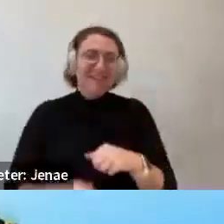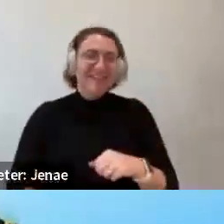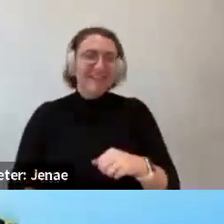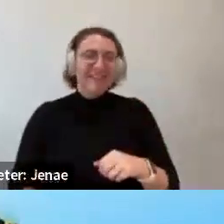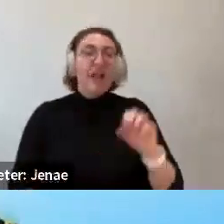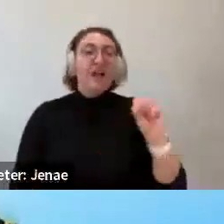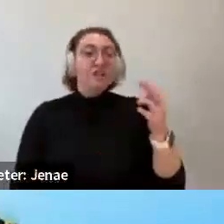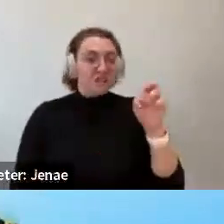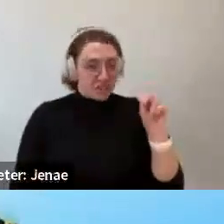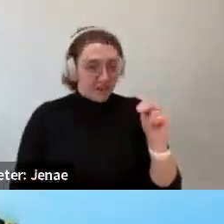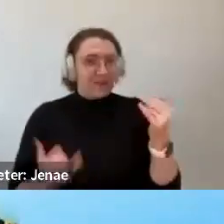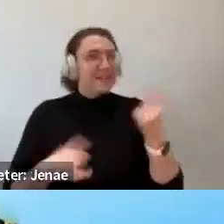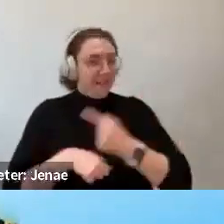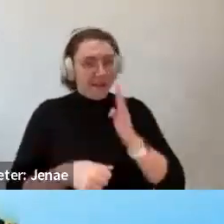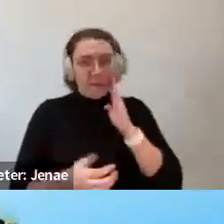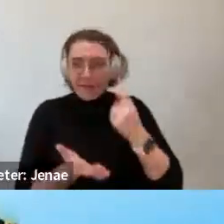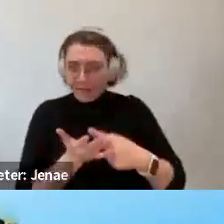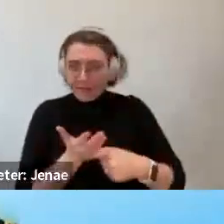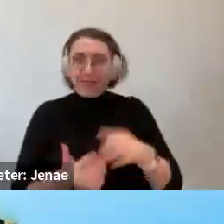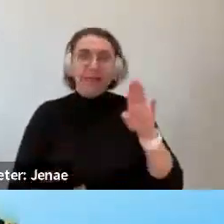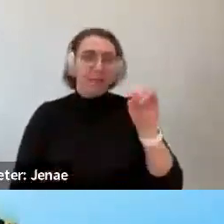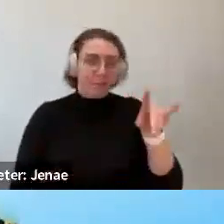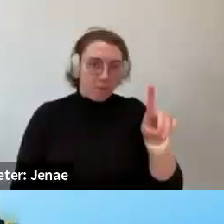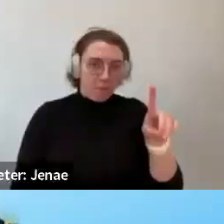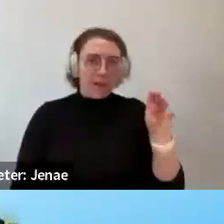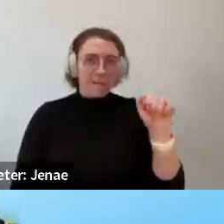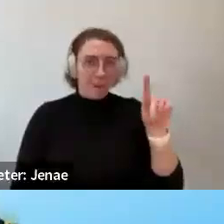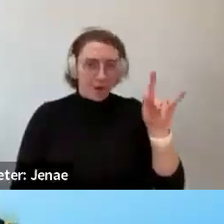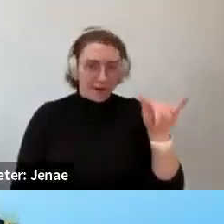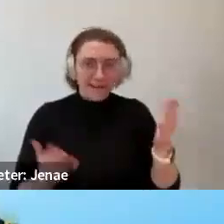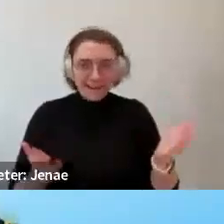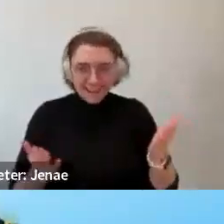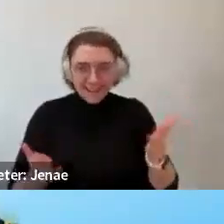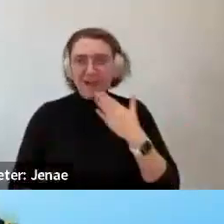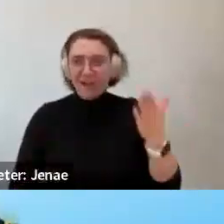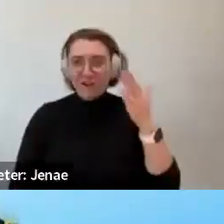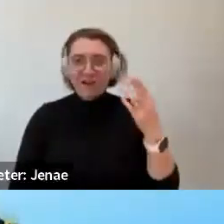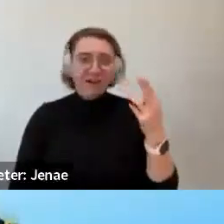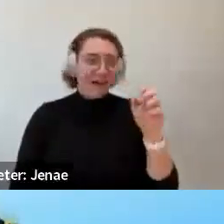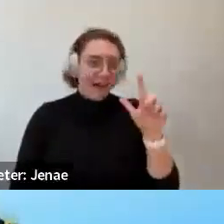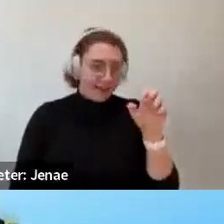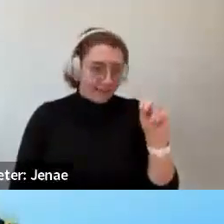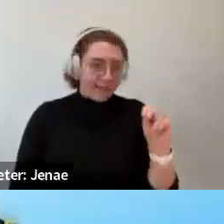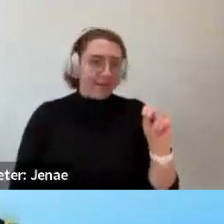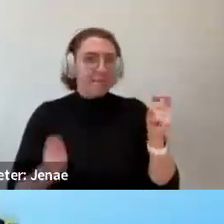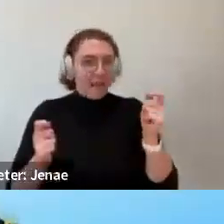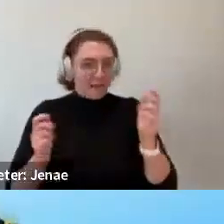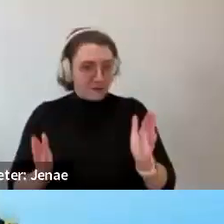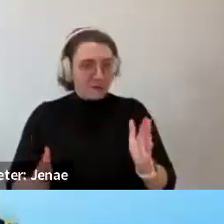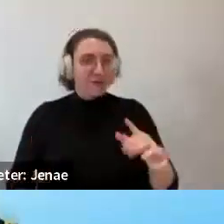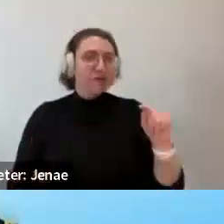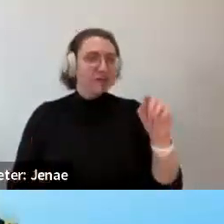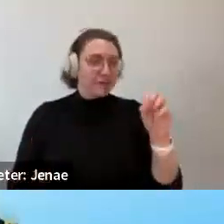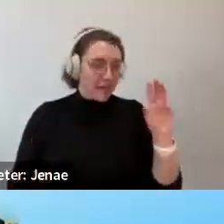from Sharon today. Good morning, Sharon. And I see Boyd and Marty on as well. Good morning. And Helen, our manager, and